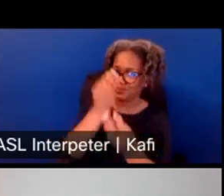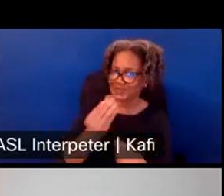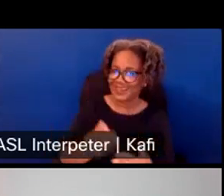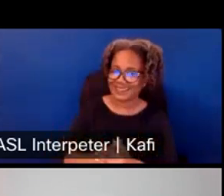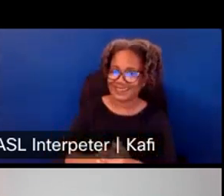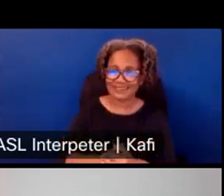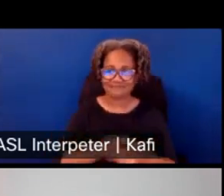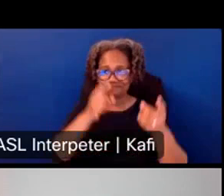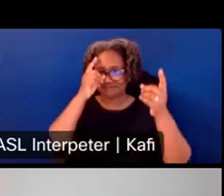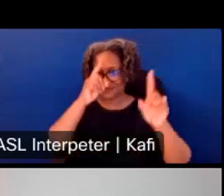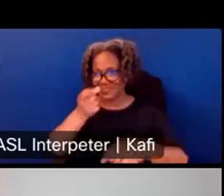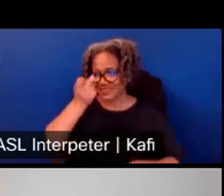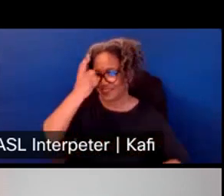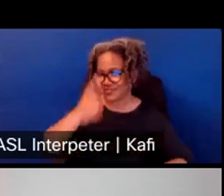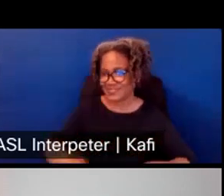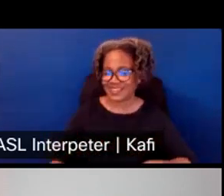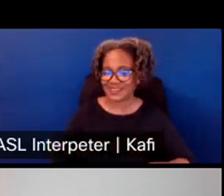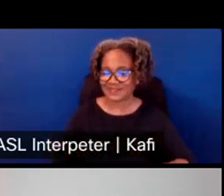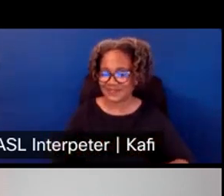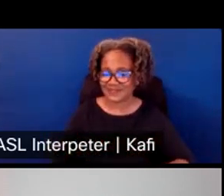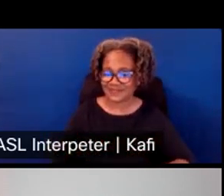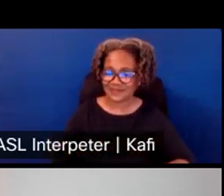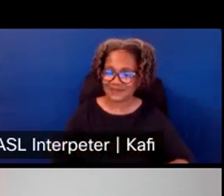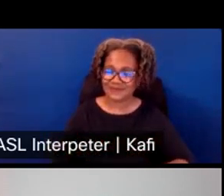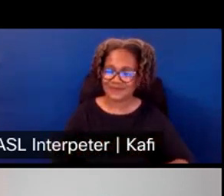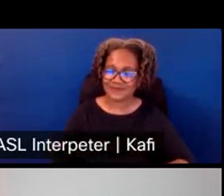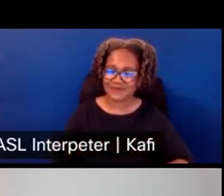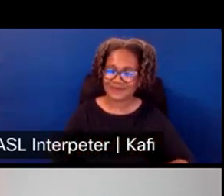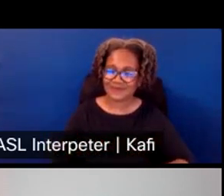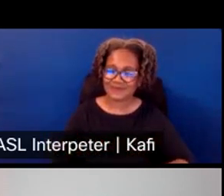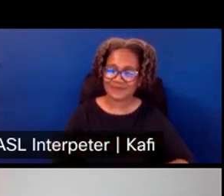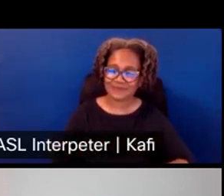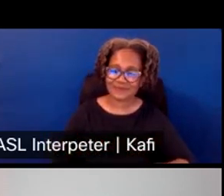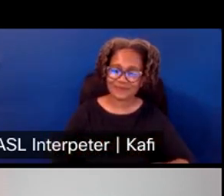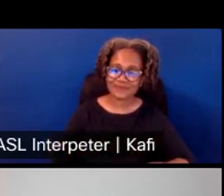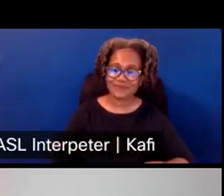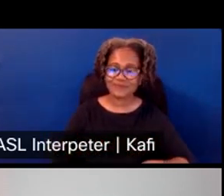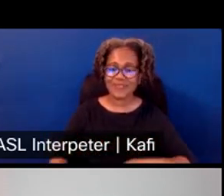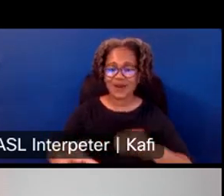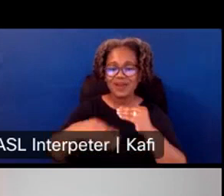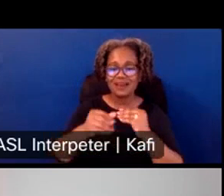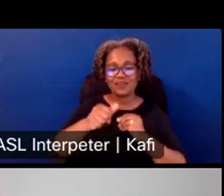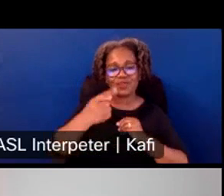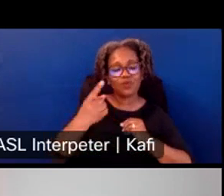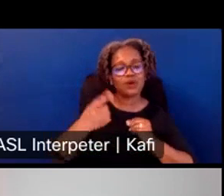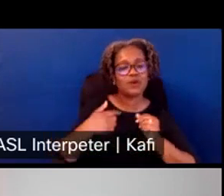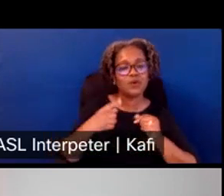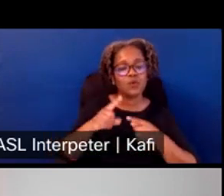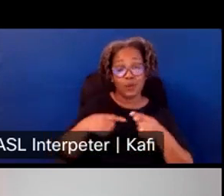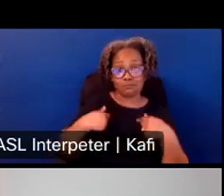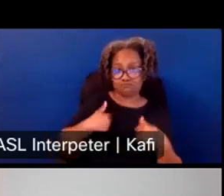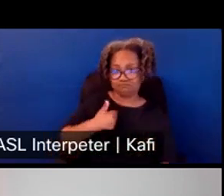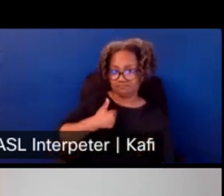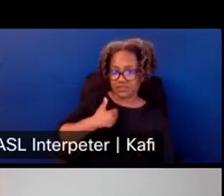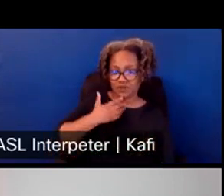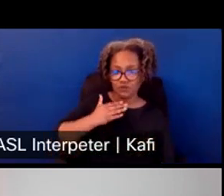anyone. I remember this when I was very young. I grew up in Indiana, and back